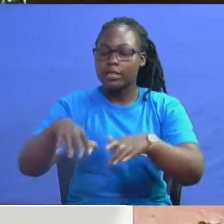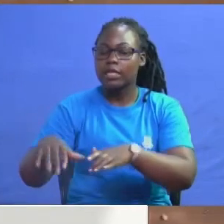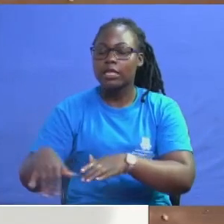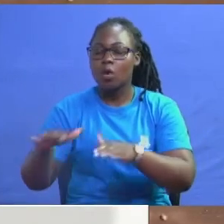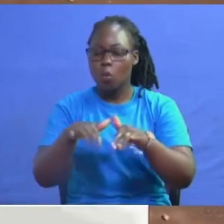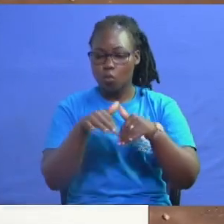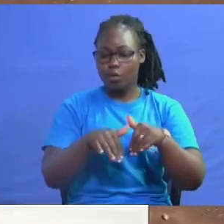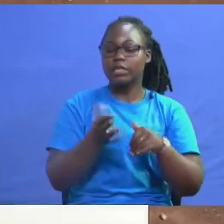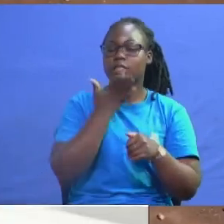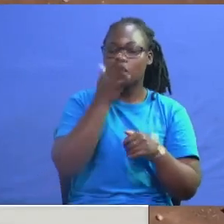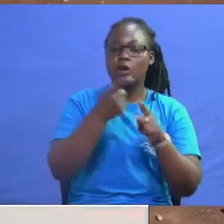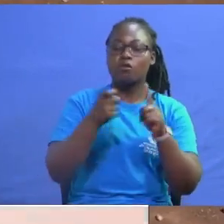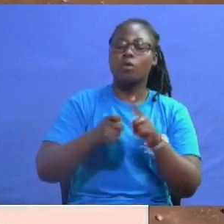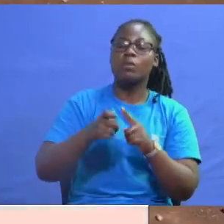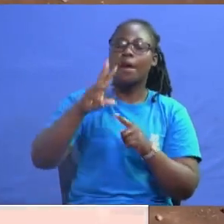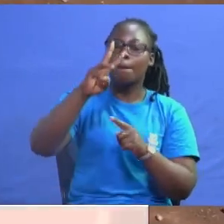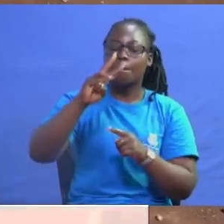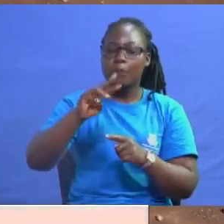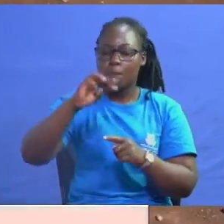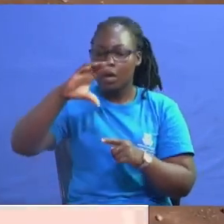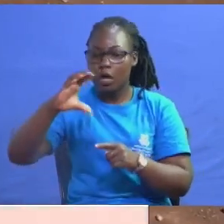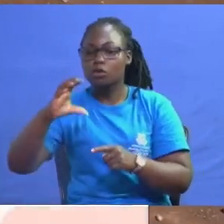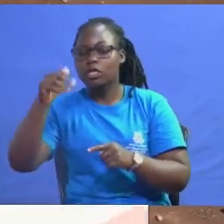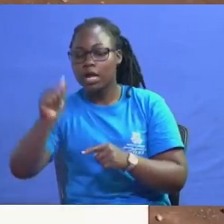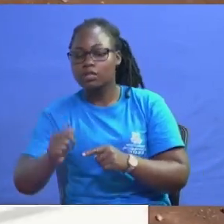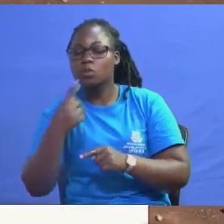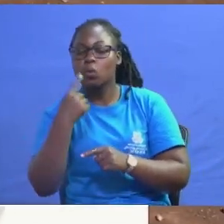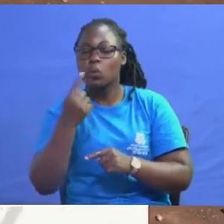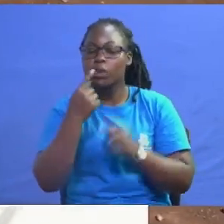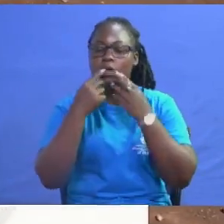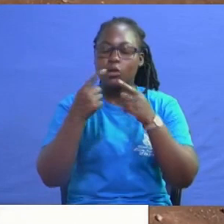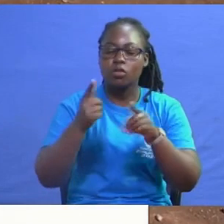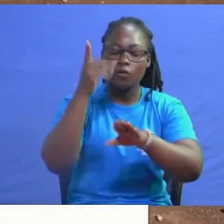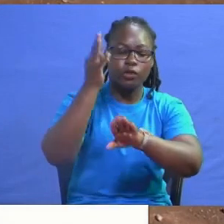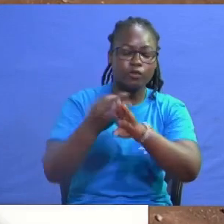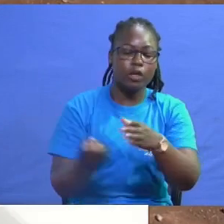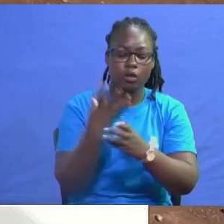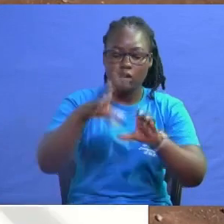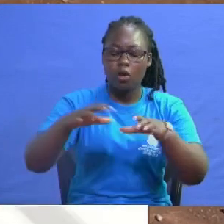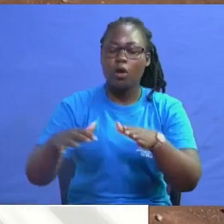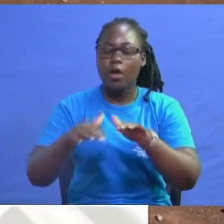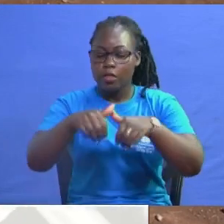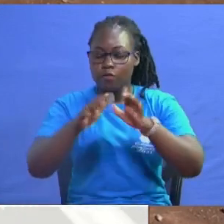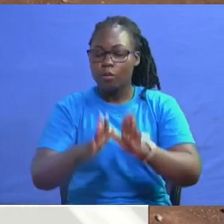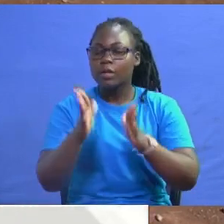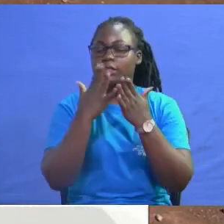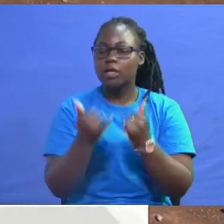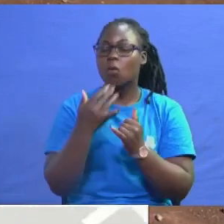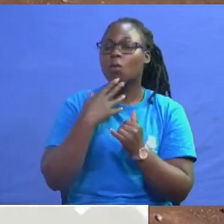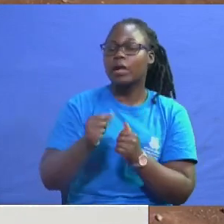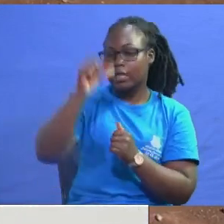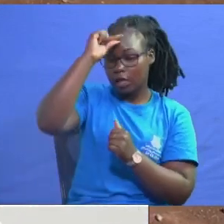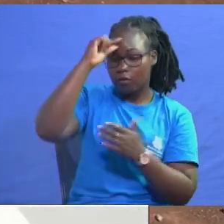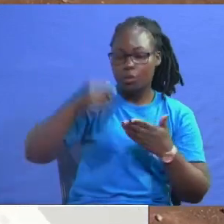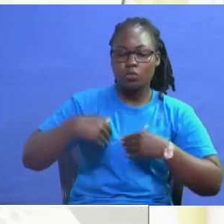answers from the member of county assembly, whom they informed of their misfortunes. The farmers now want the government to take actions against those